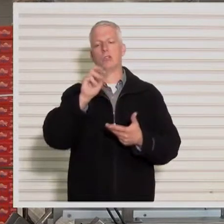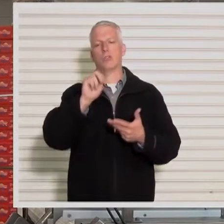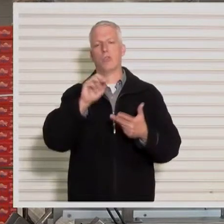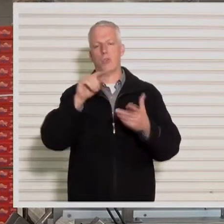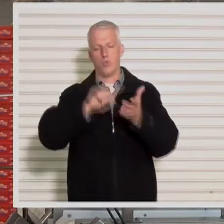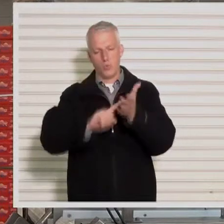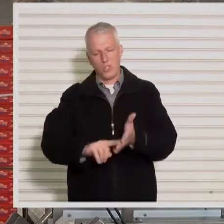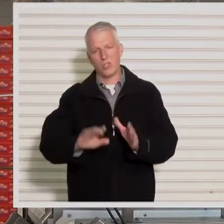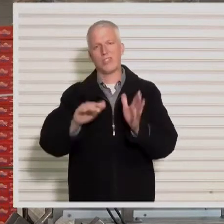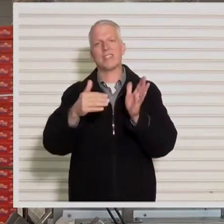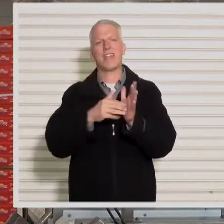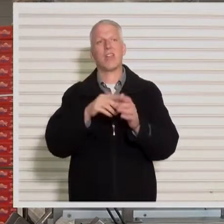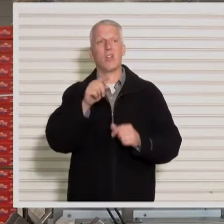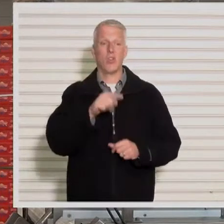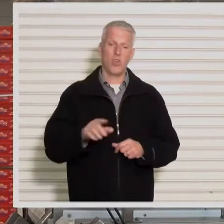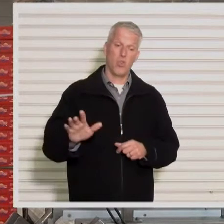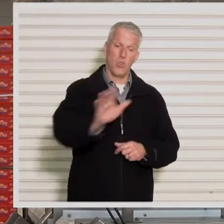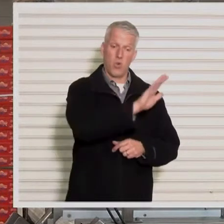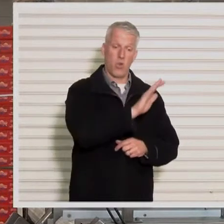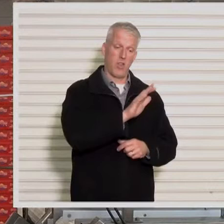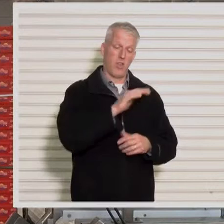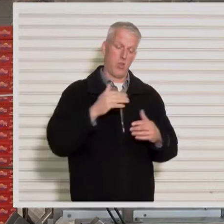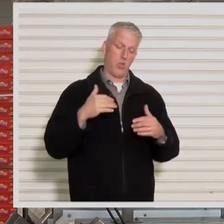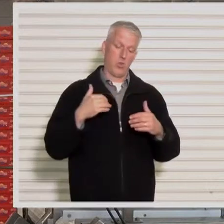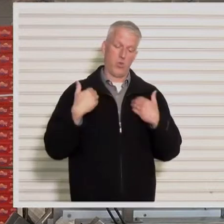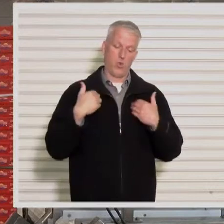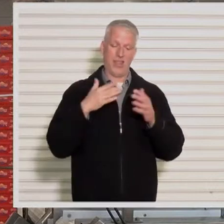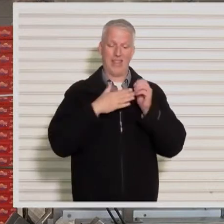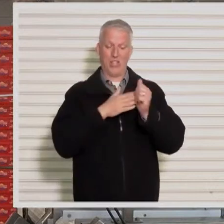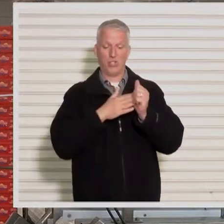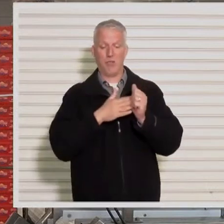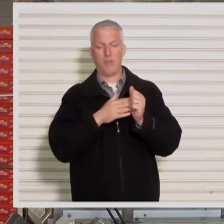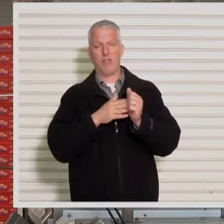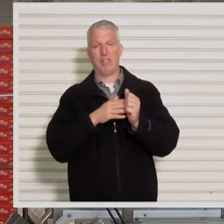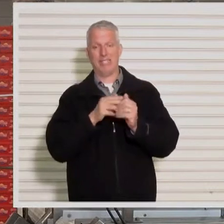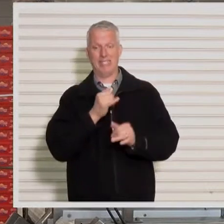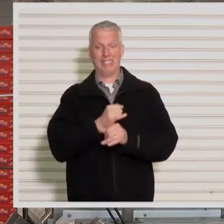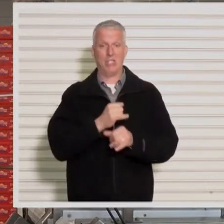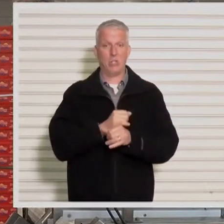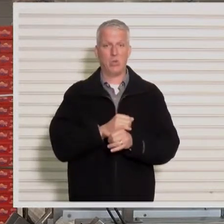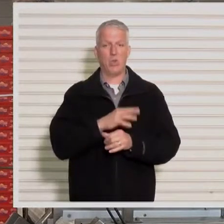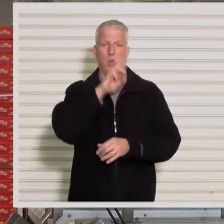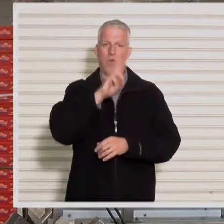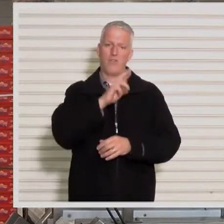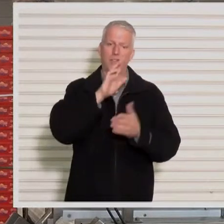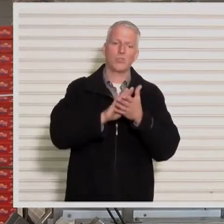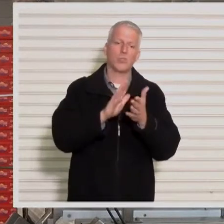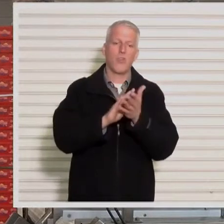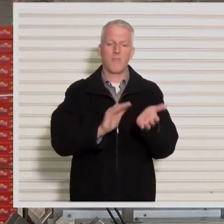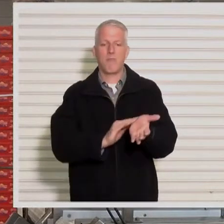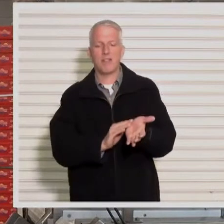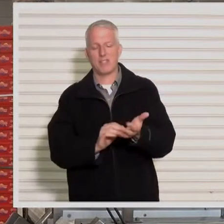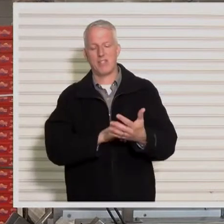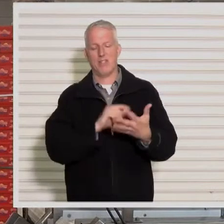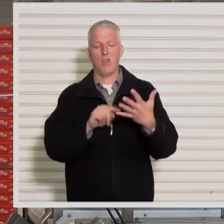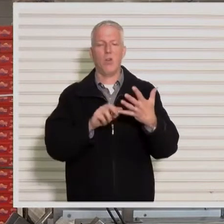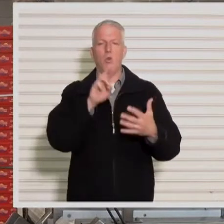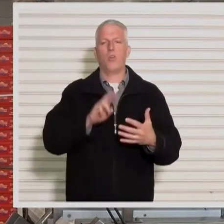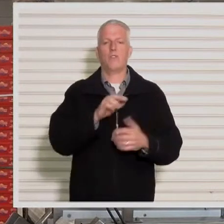Center, Youth Leadership Institute, the UC Riverside School of Medicine, Riverside County Public Health Team,